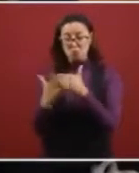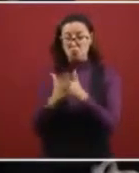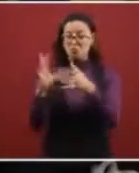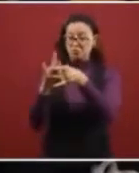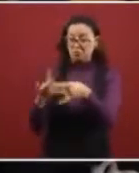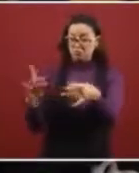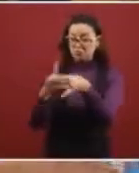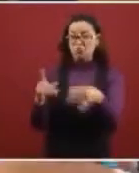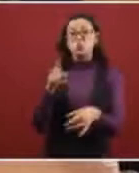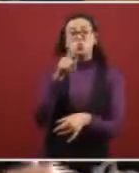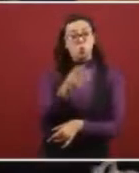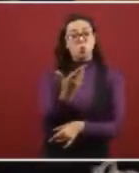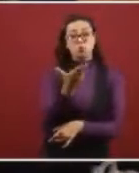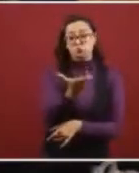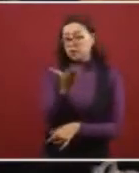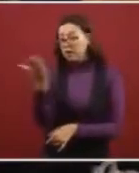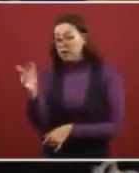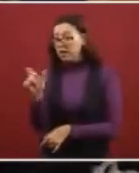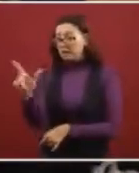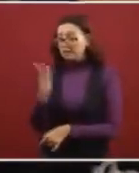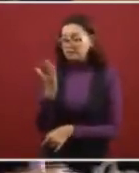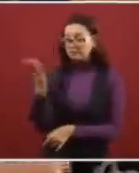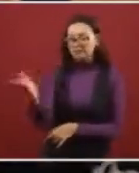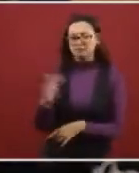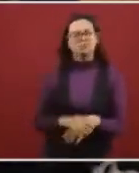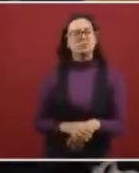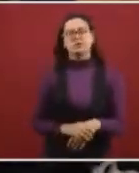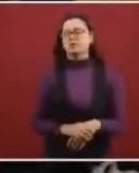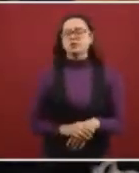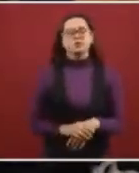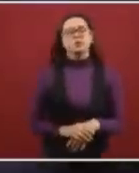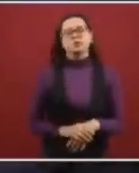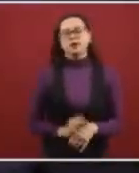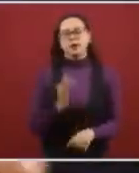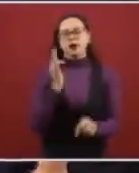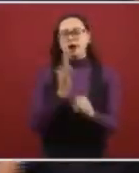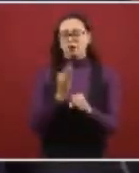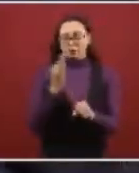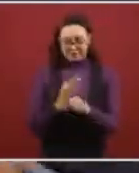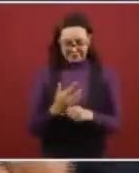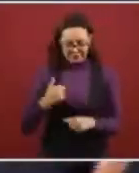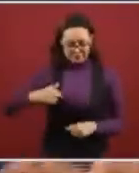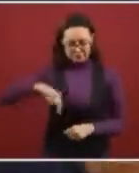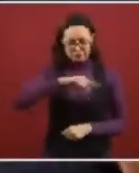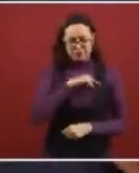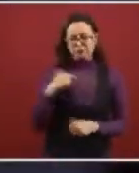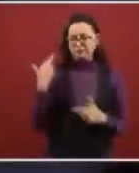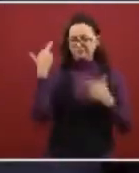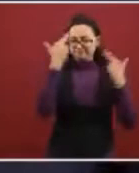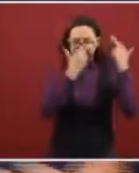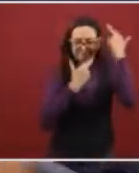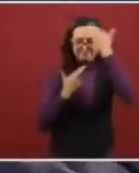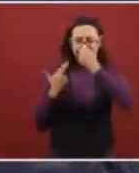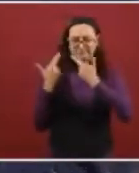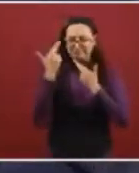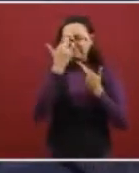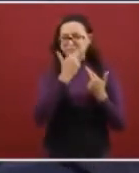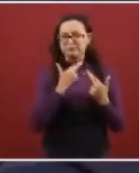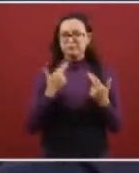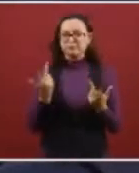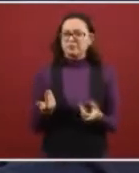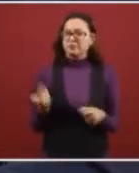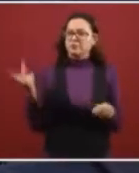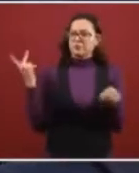Or are you planning to have with them to deal with that matter? Yes. Están quedando